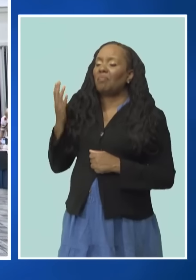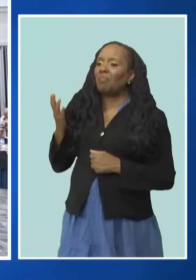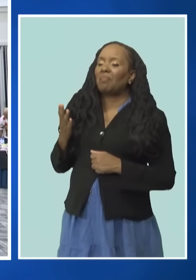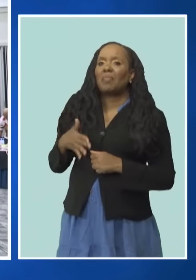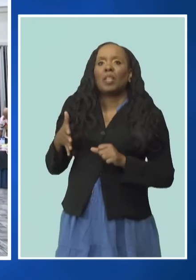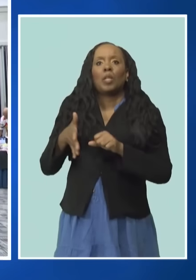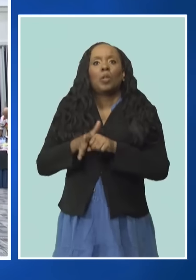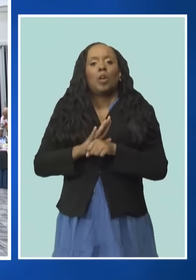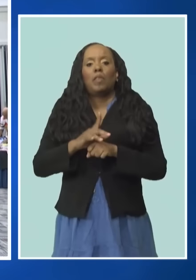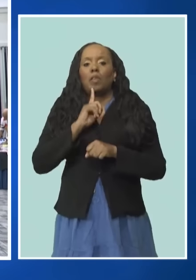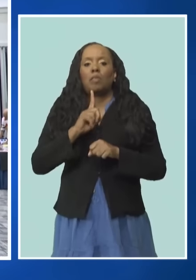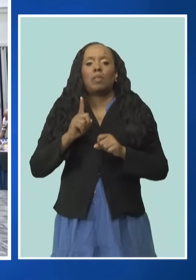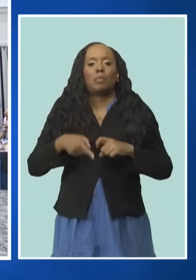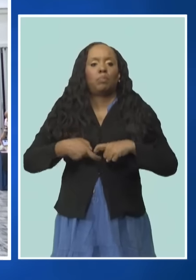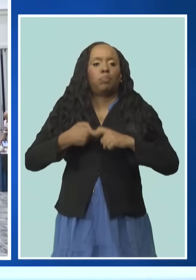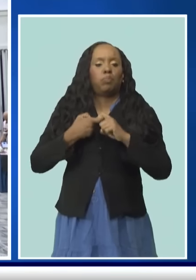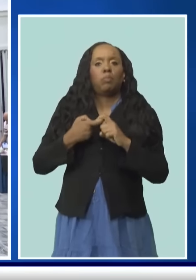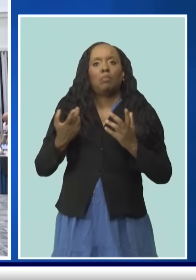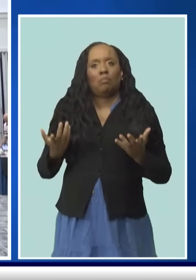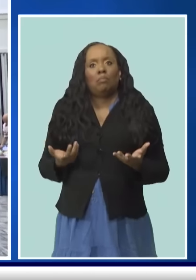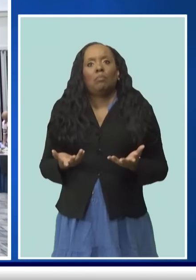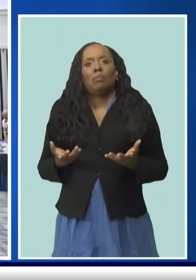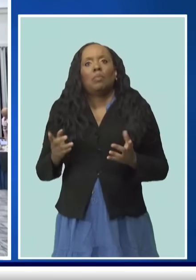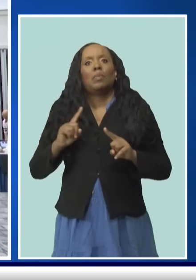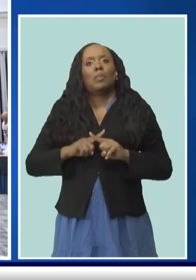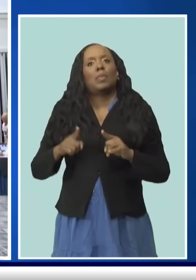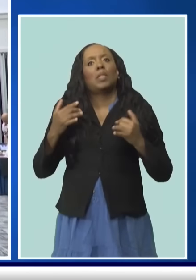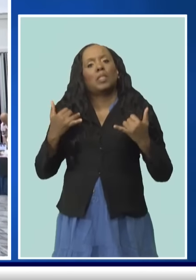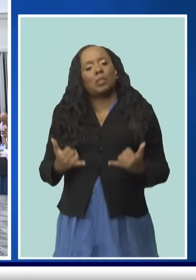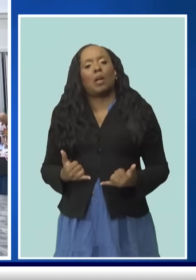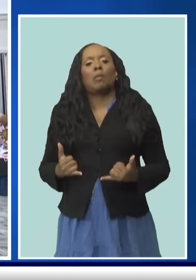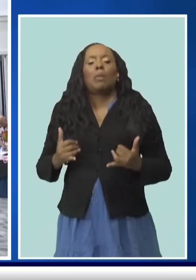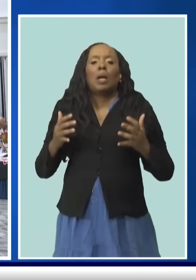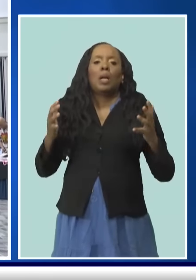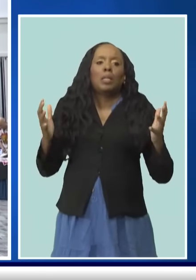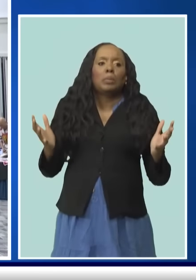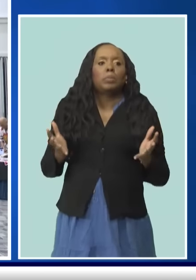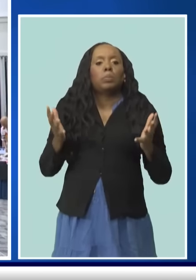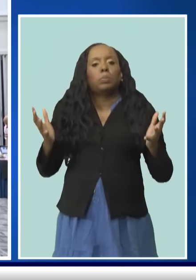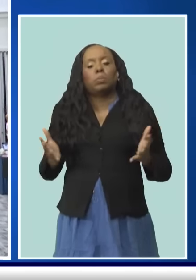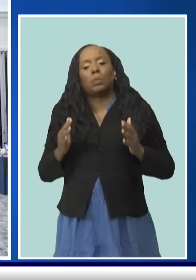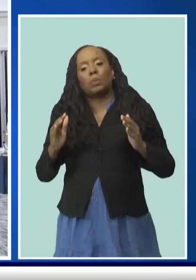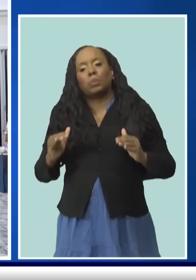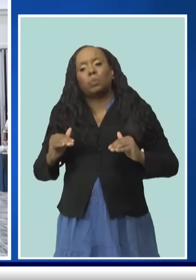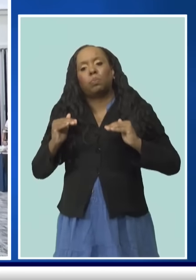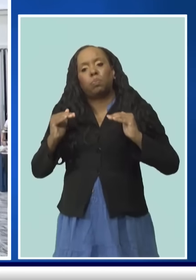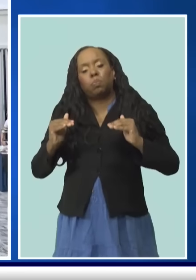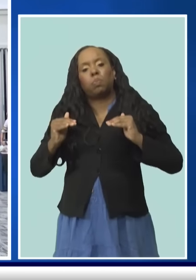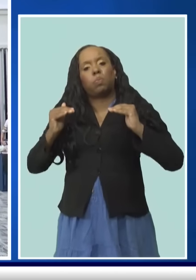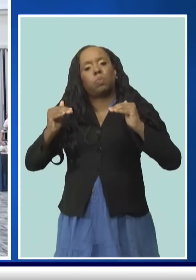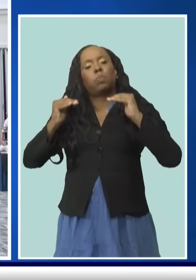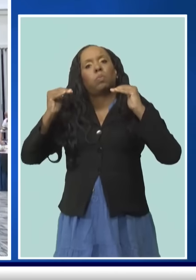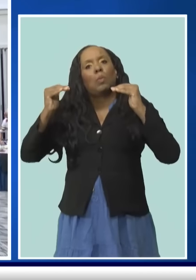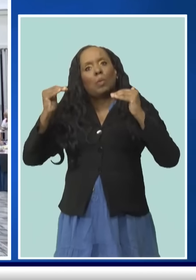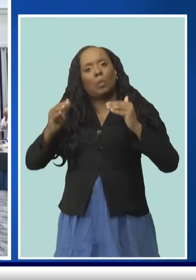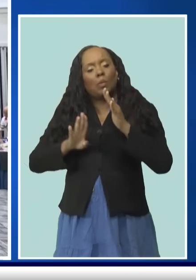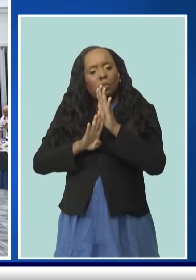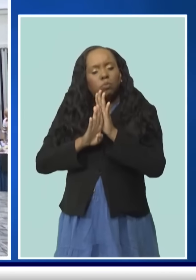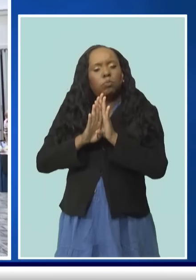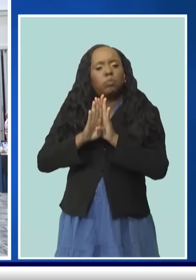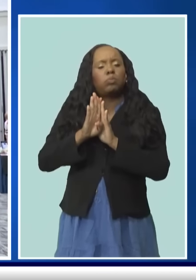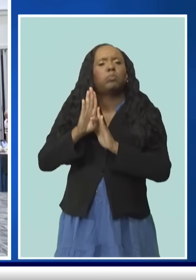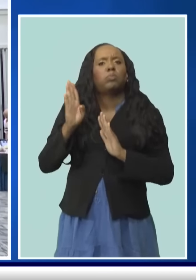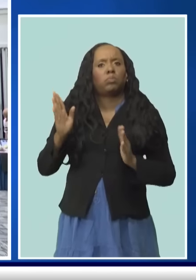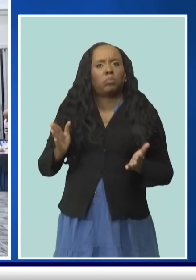play a part in us having to build back the event, to where it is now. But it did grow a lot,